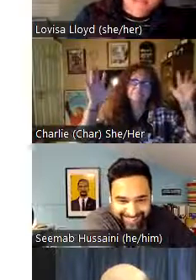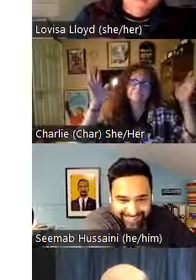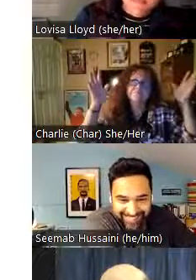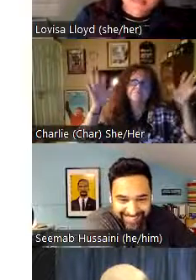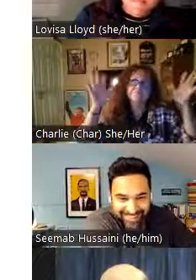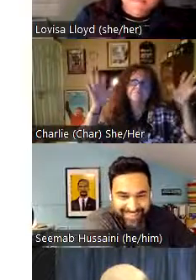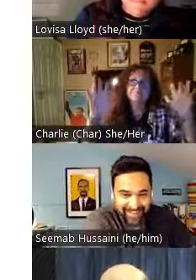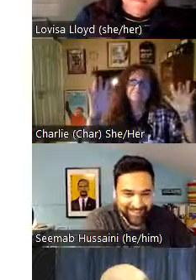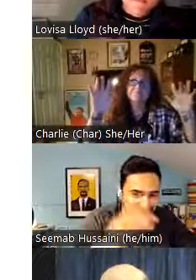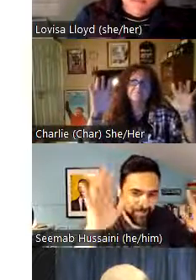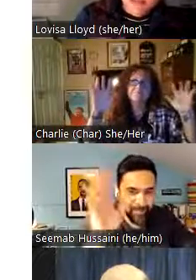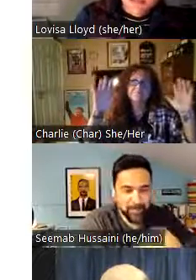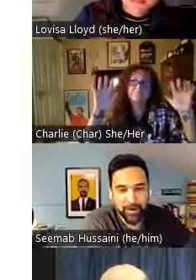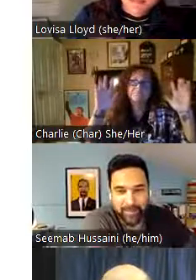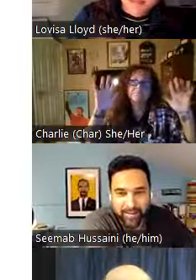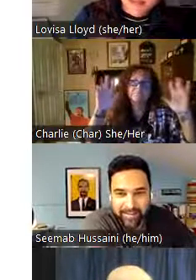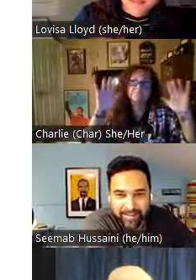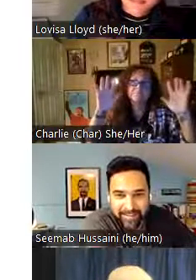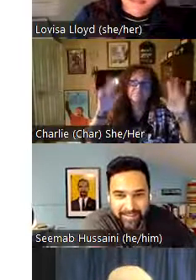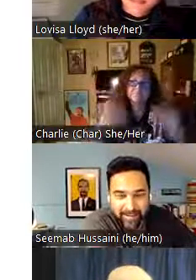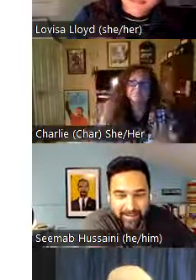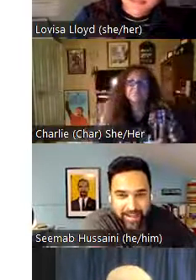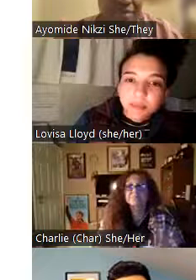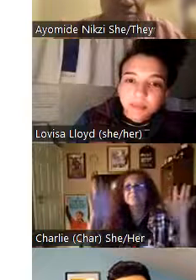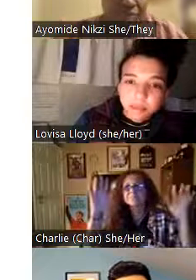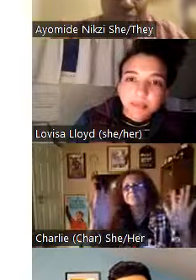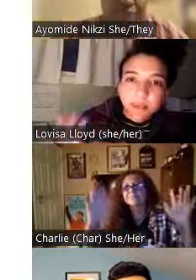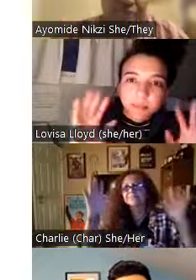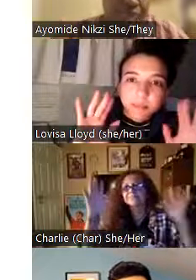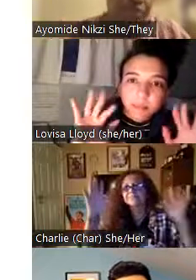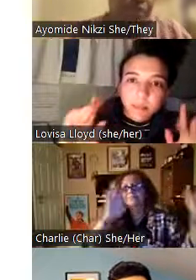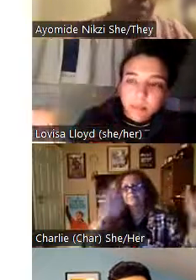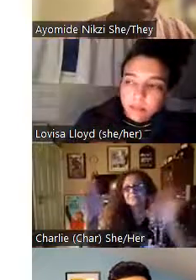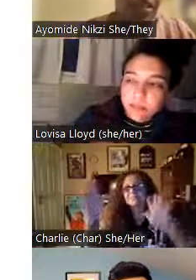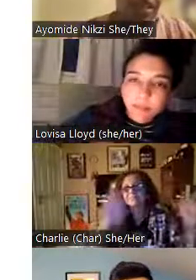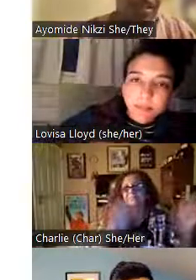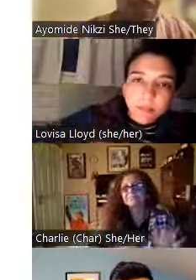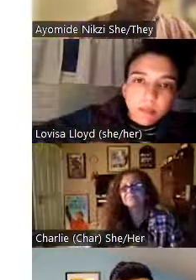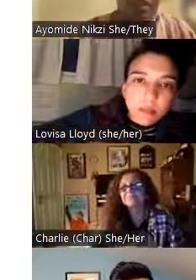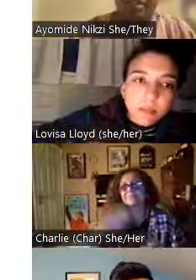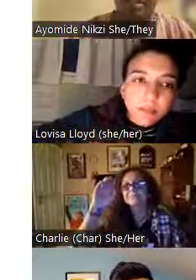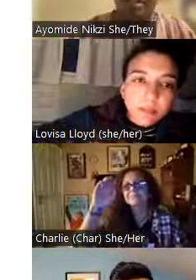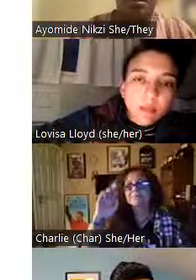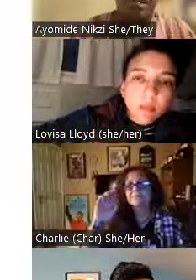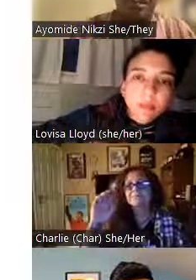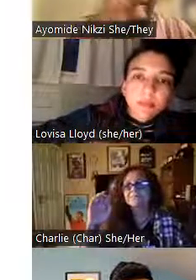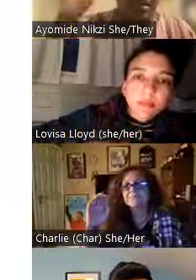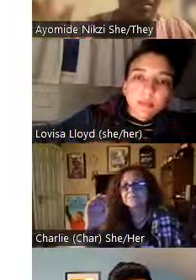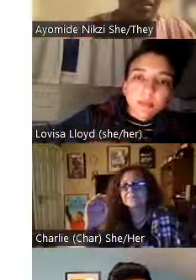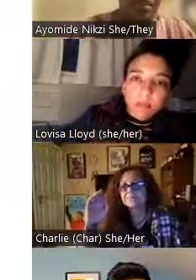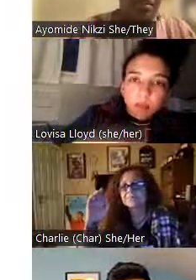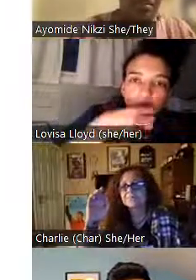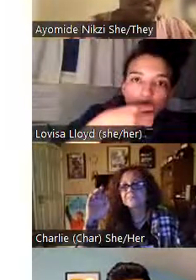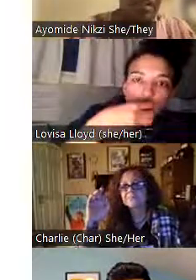Okay. Yes. So yeah, got a bunch of spirit fingers. Yes. Jazz hands. Yep. I see a hand from Jason. Is that just a hand to say